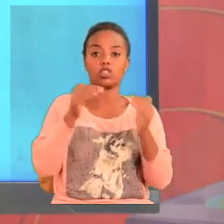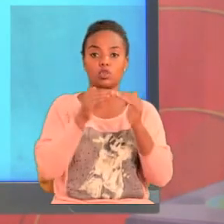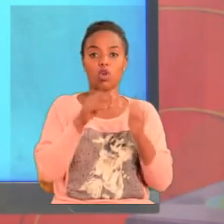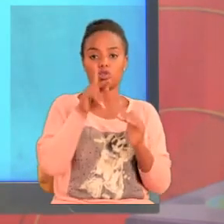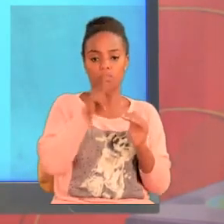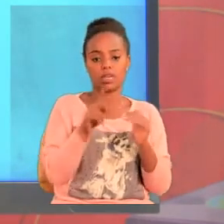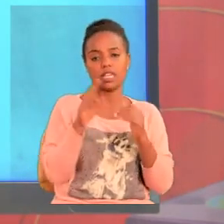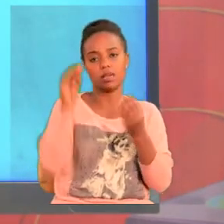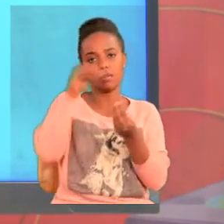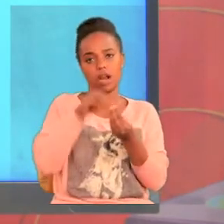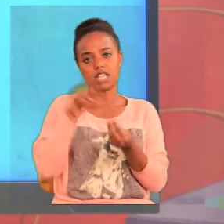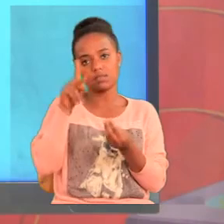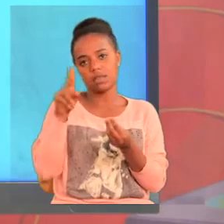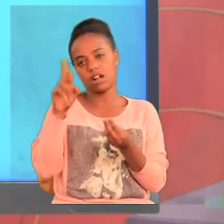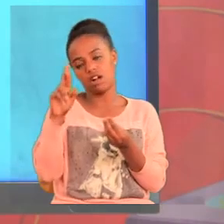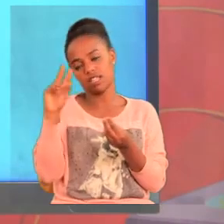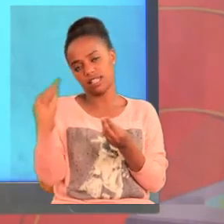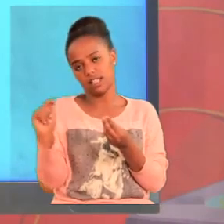plus PRT.